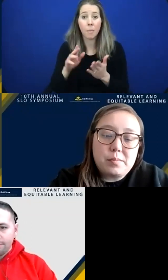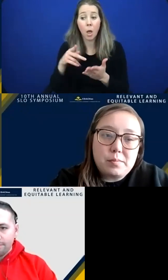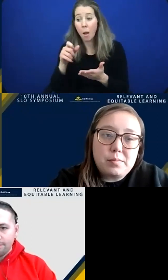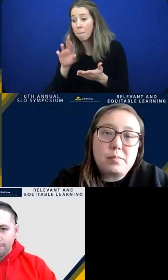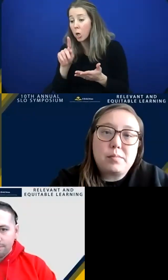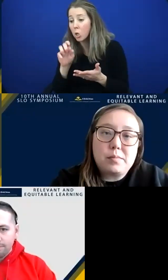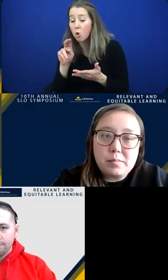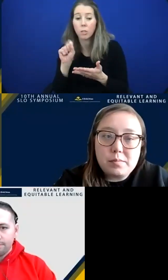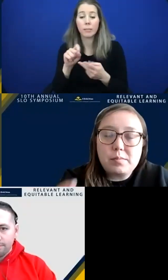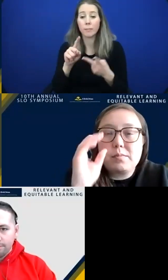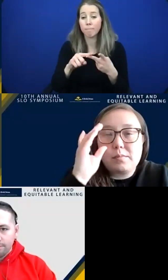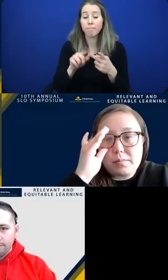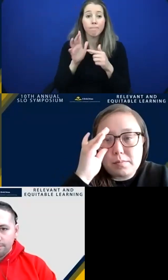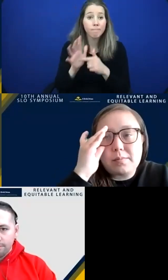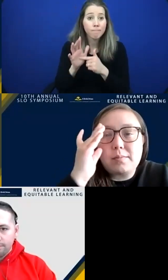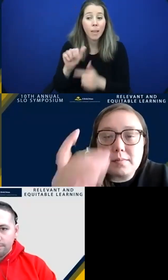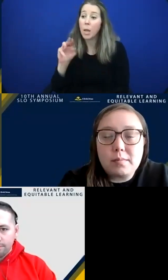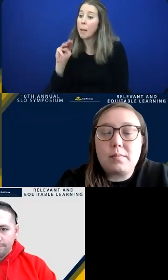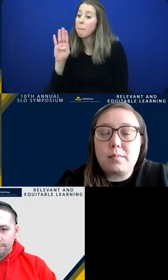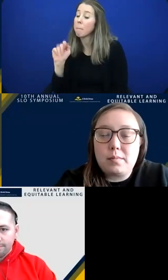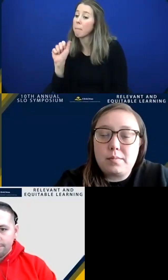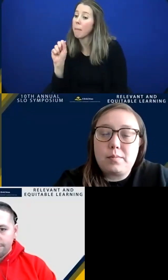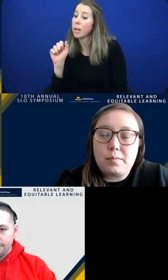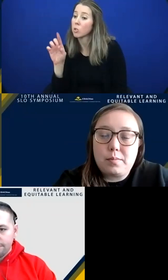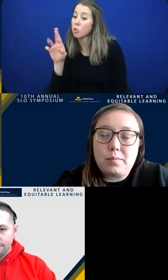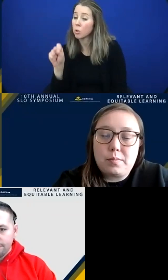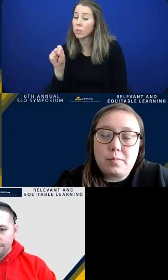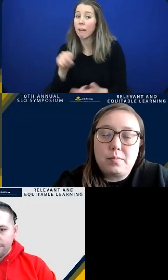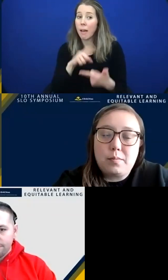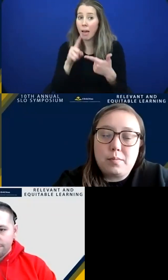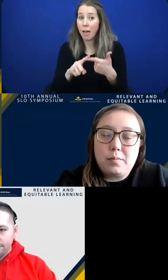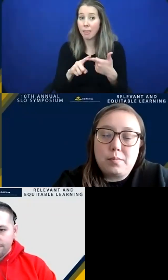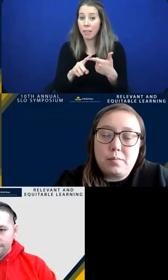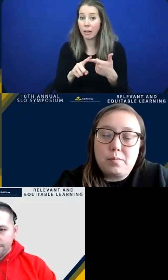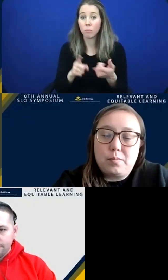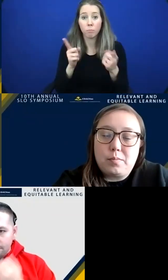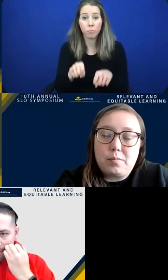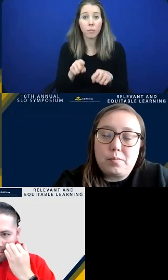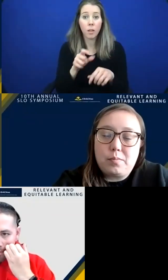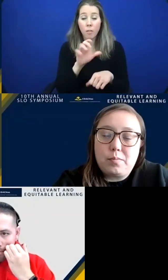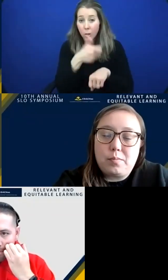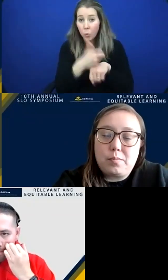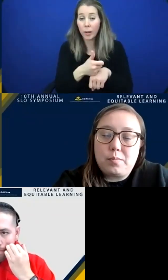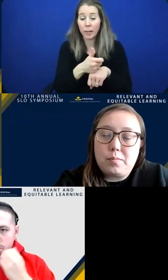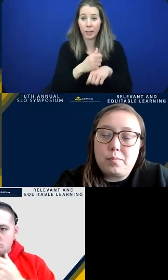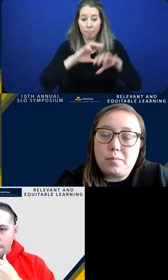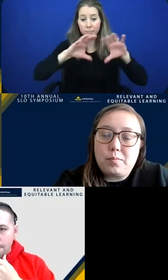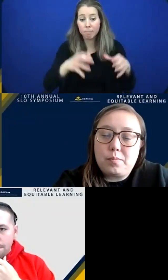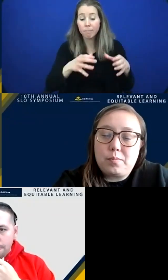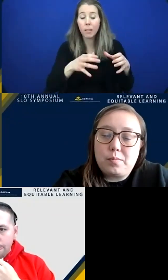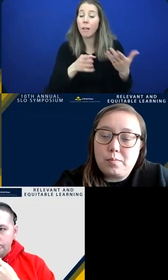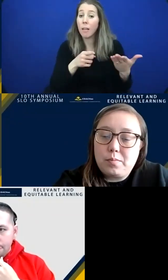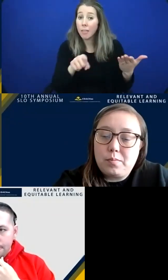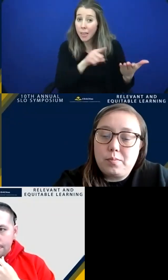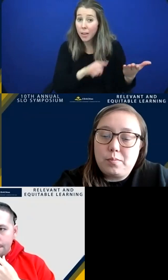partners and ambassadors, and they really need to, I think in terms of the accrediting bodies, my understanding is they really like